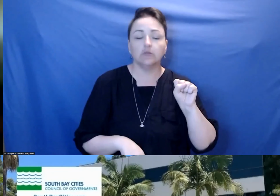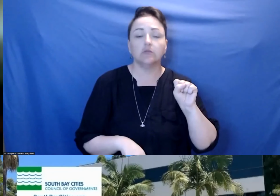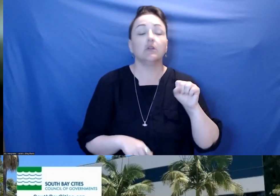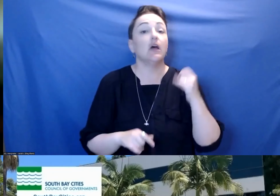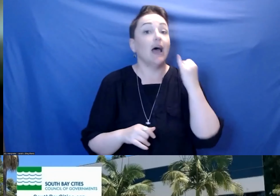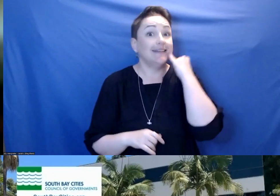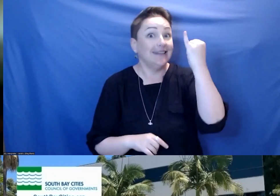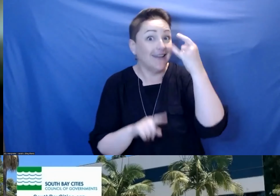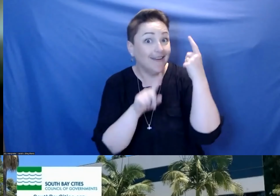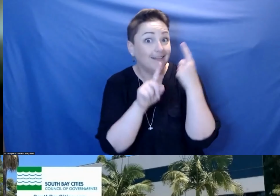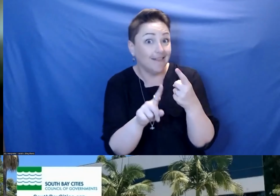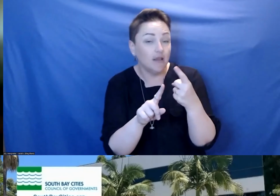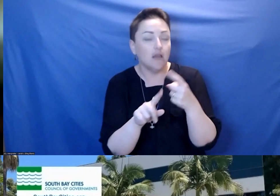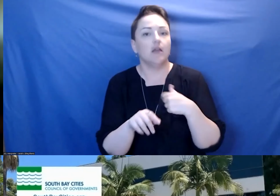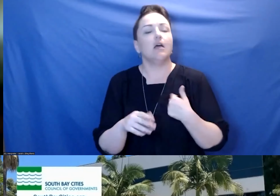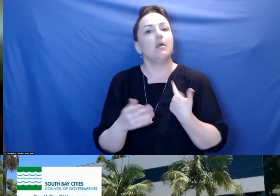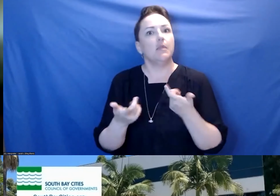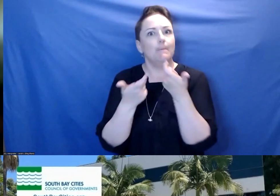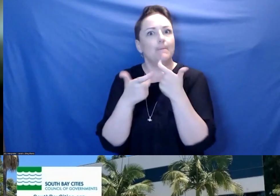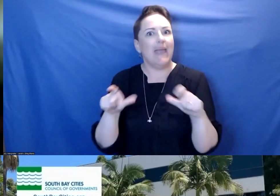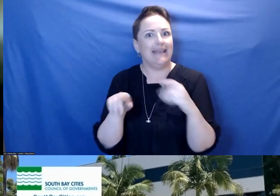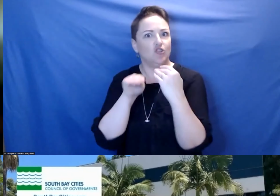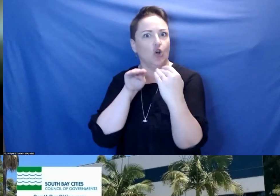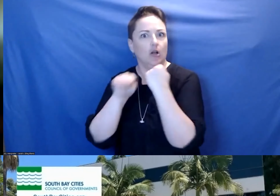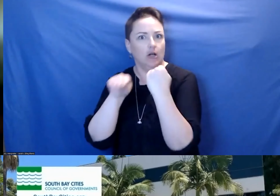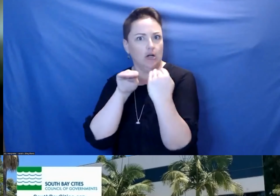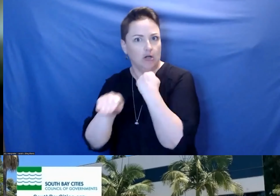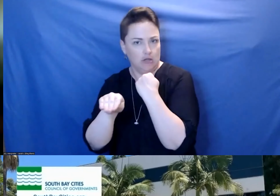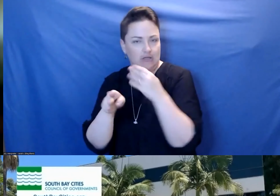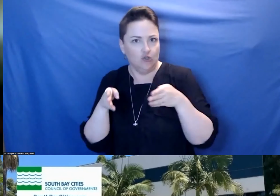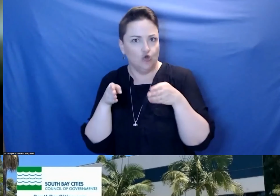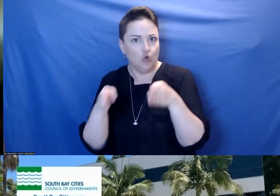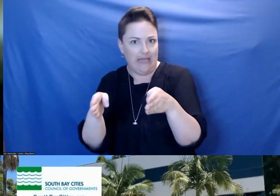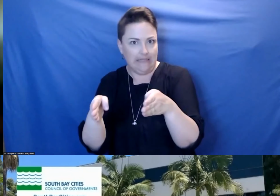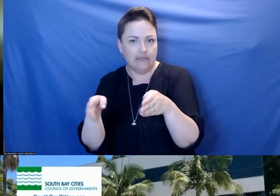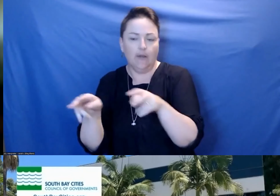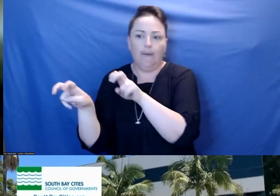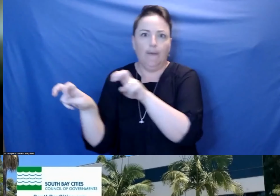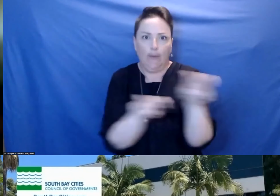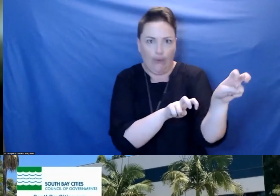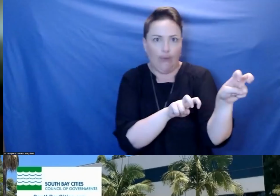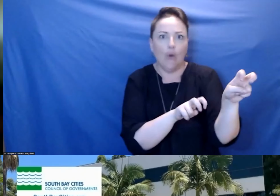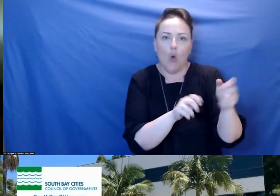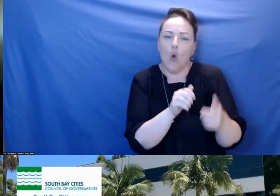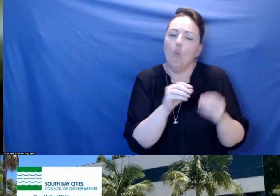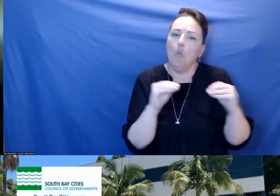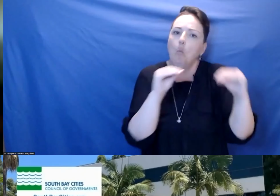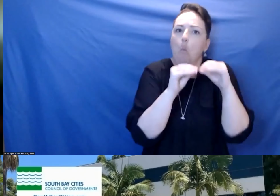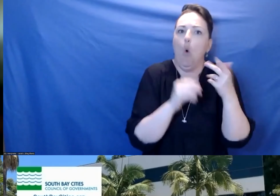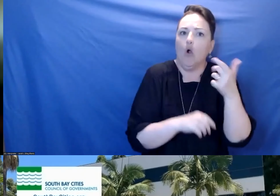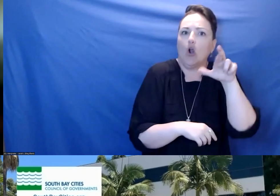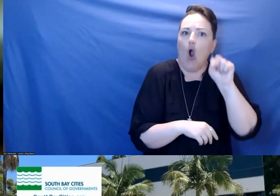from the major arterials onto slower speed streets. And part of the design of this was to make